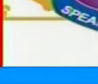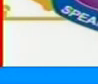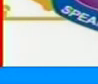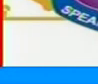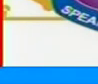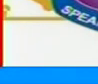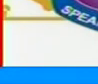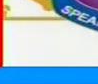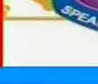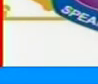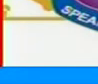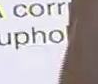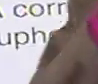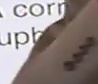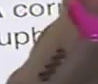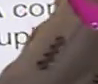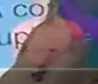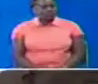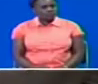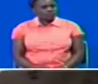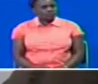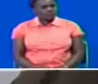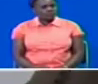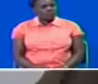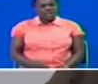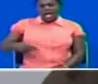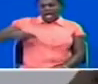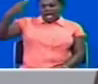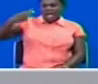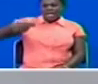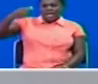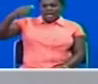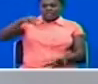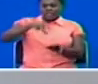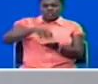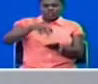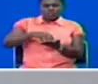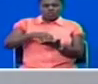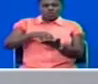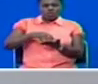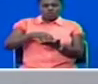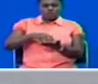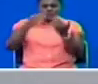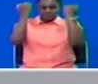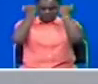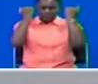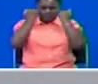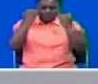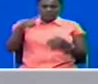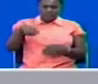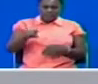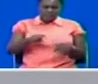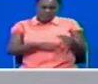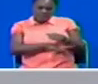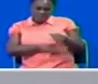apprehended remains a mirage. These high-profile cases you have talked about, these people have taken a lot of